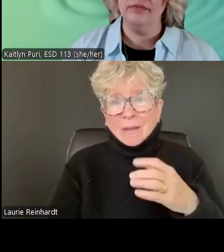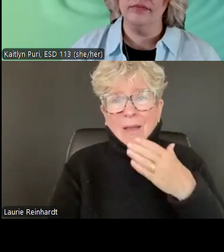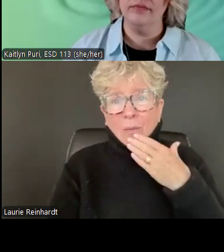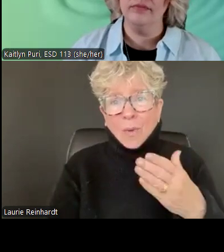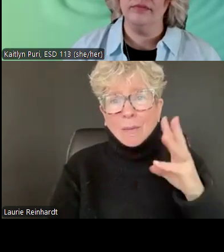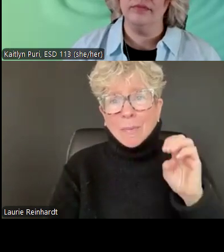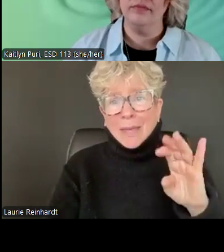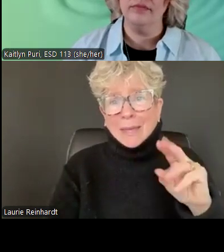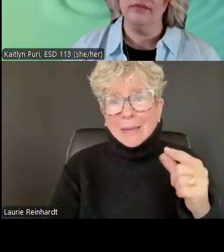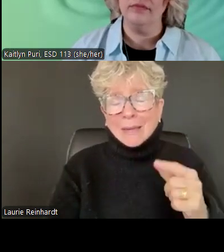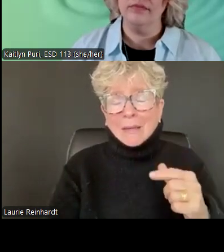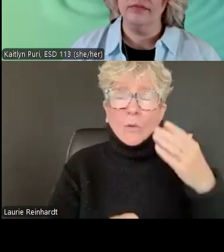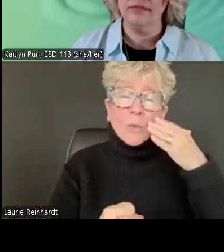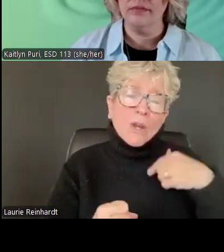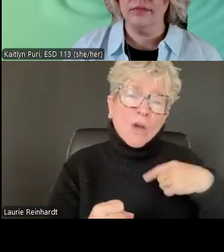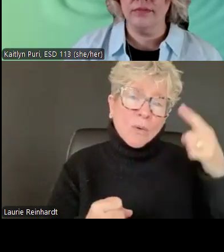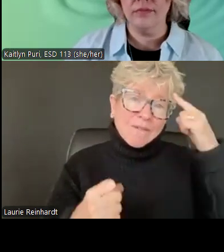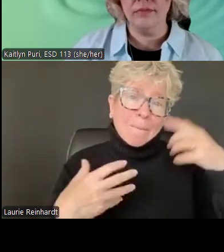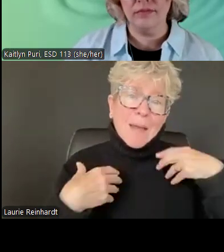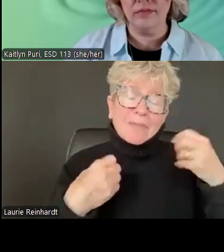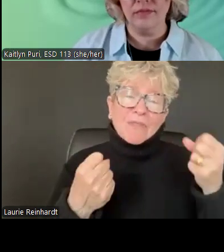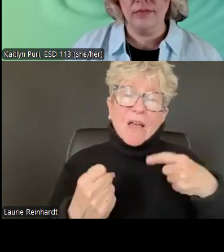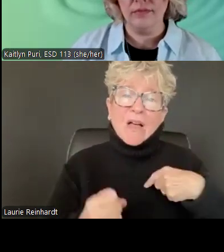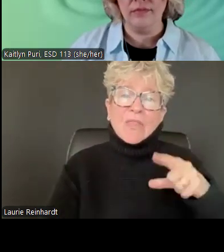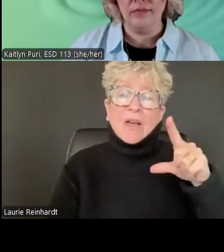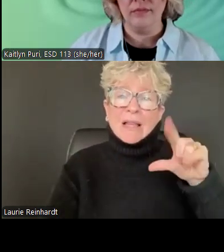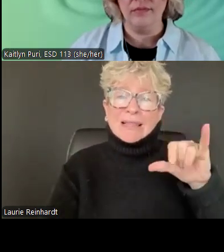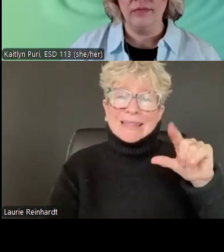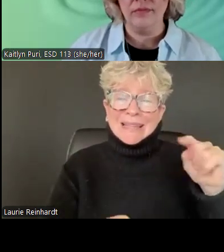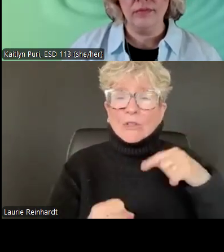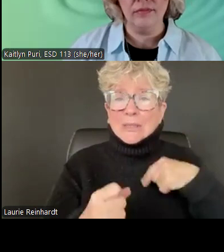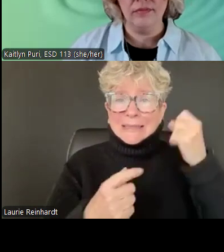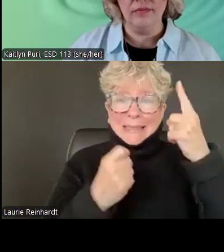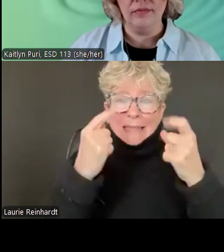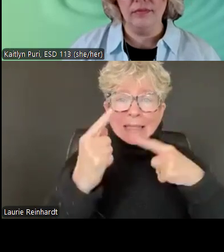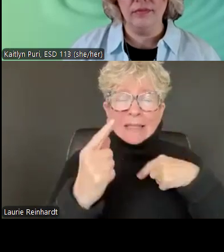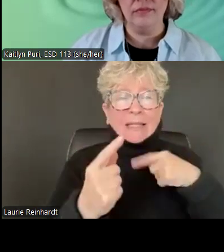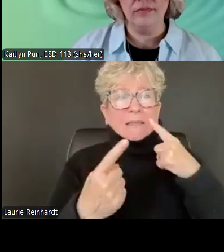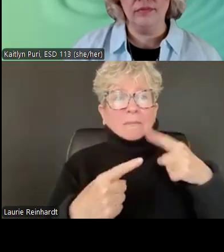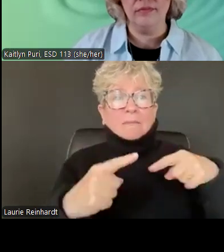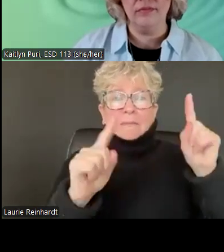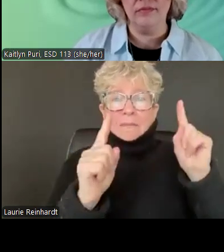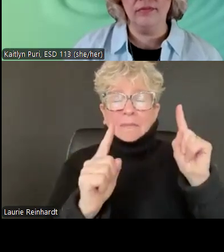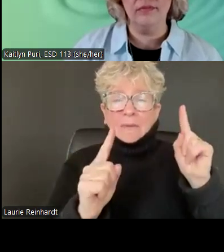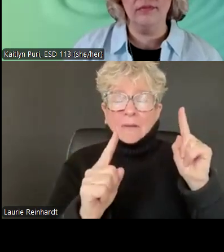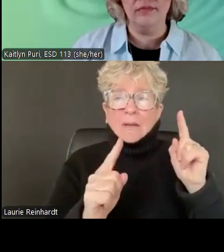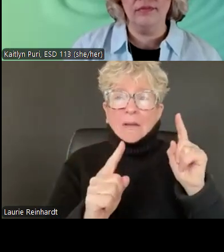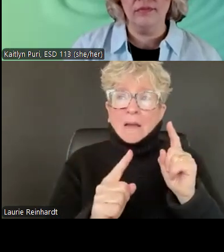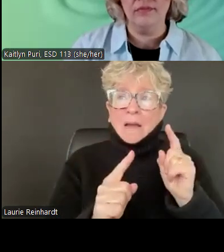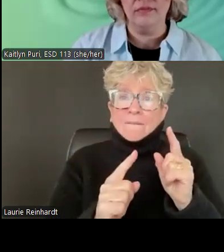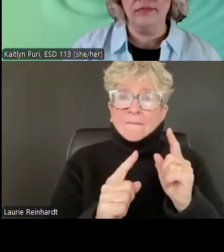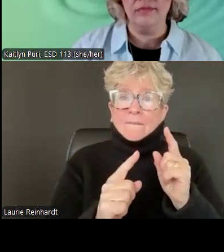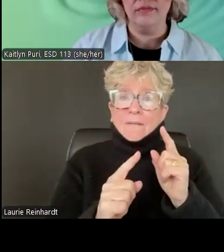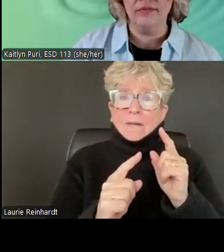We also know that if mental health literacy is implemented effectively, students in need who may be